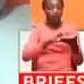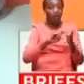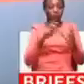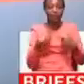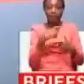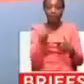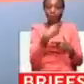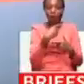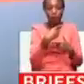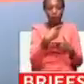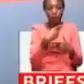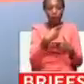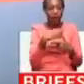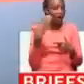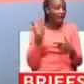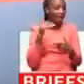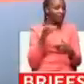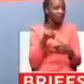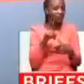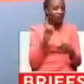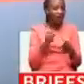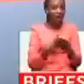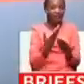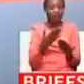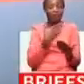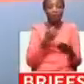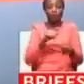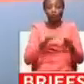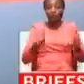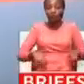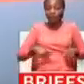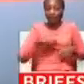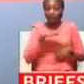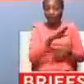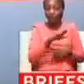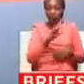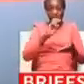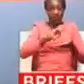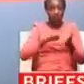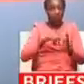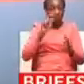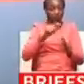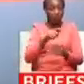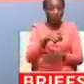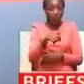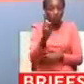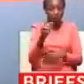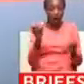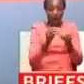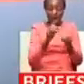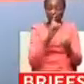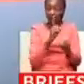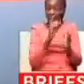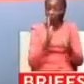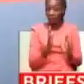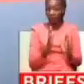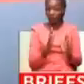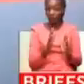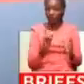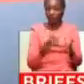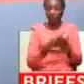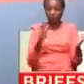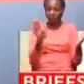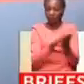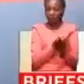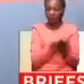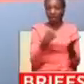after you. There are people who are jealous of you, and they've put witchcraft on you. So now you have to go see this guy so that you can get the witchcraft taken off of you, so